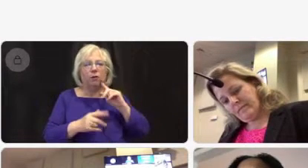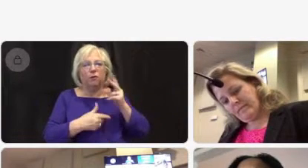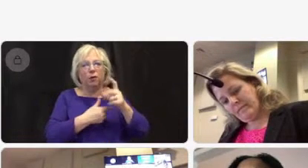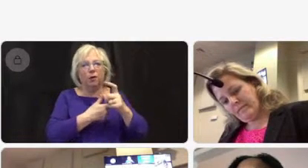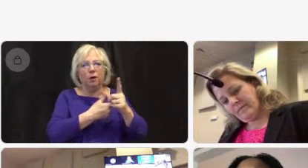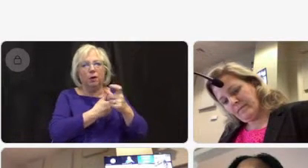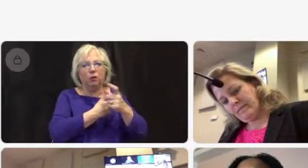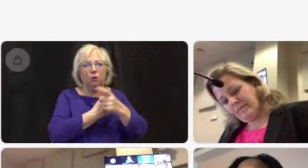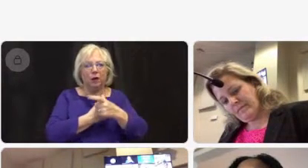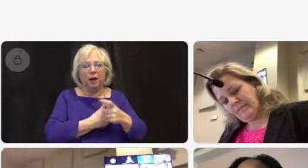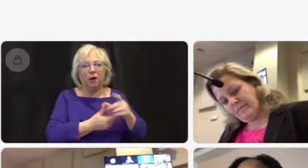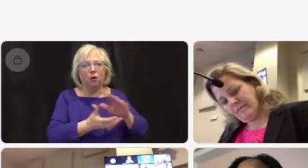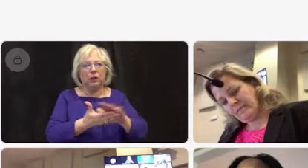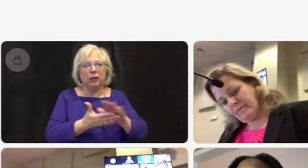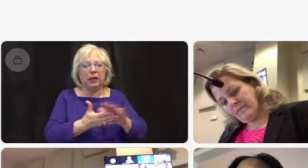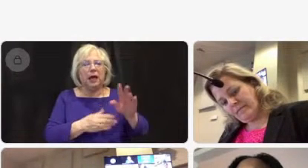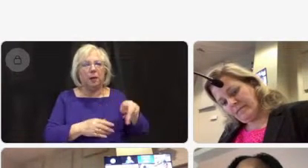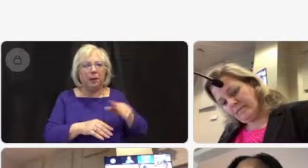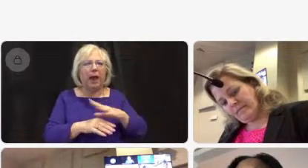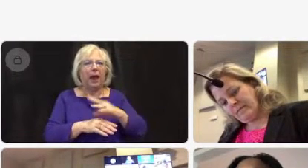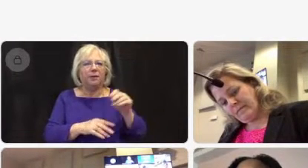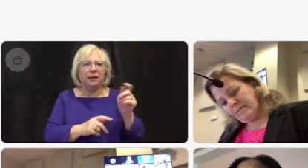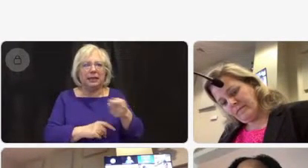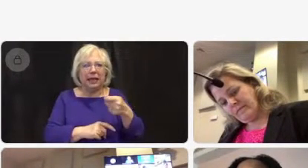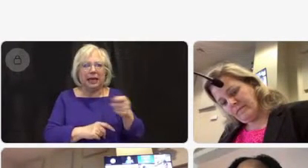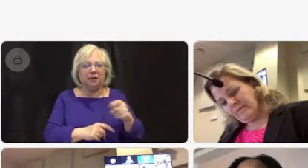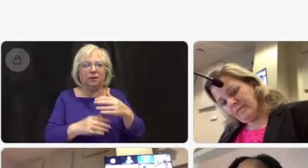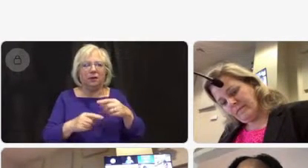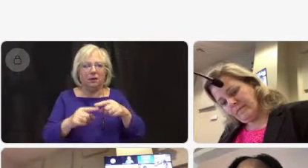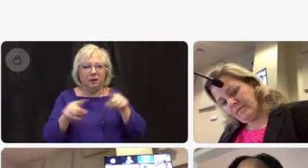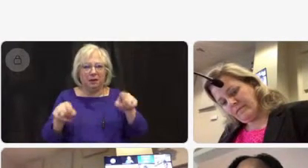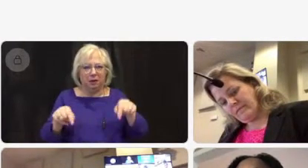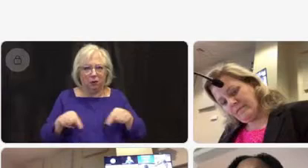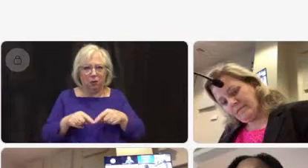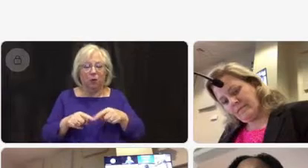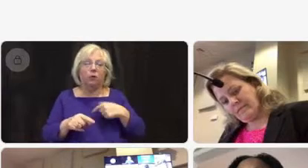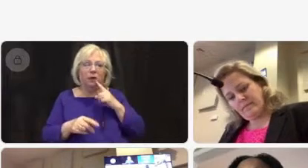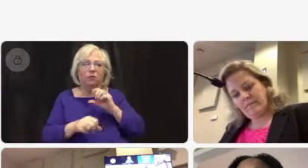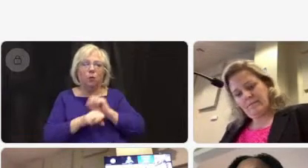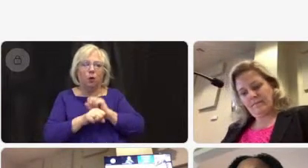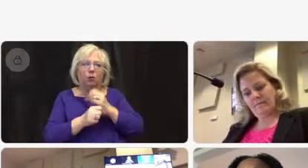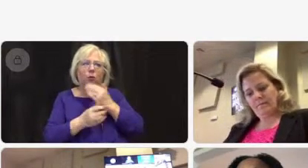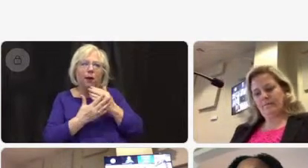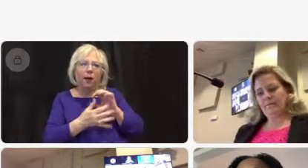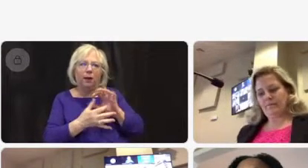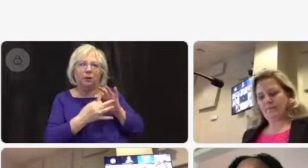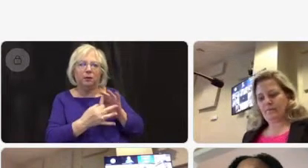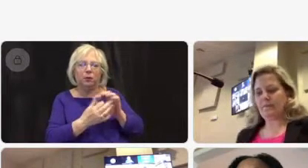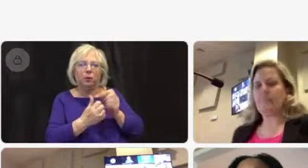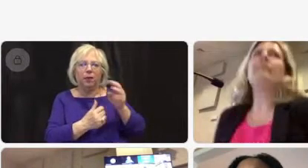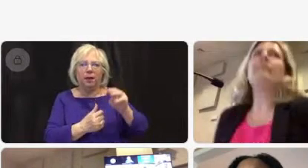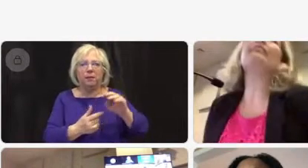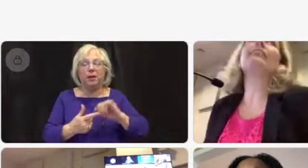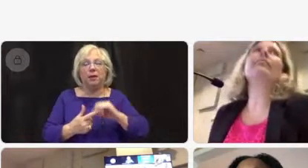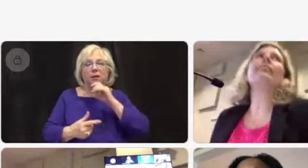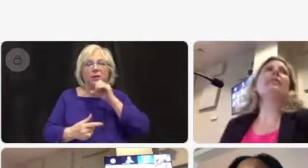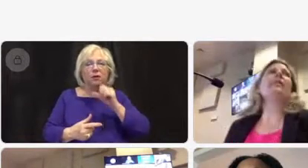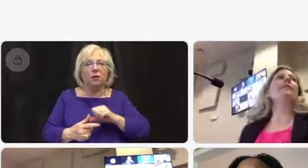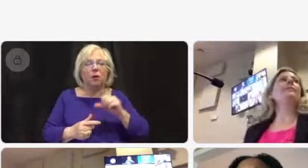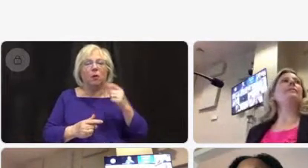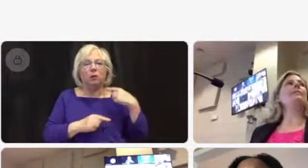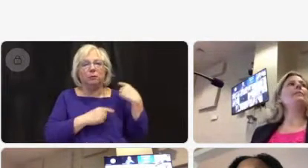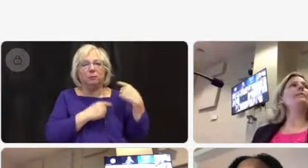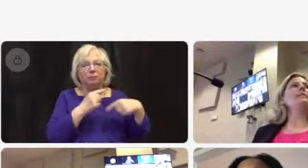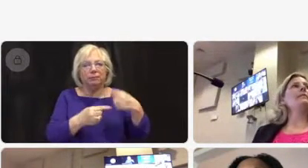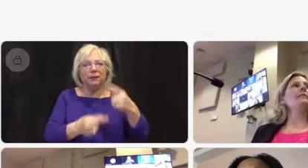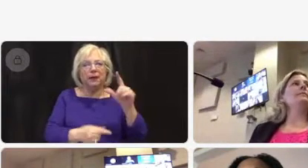tennis courts. And so we've just been able to work well with them. And the funding for this project is an old legacy grant that we received back